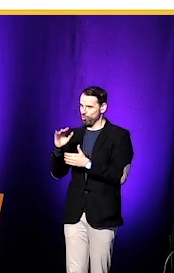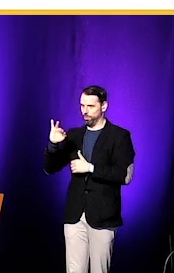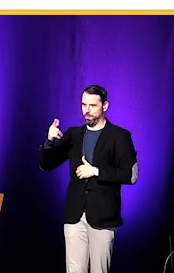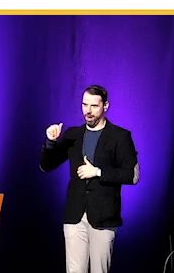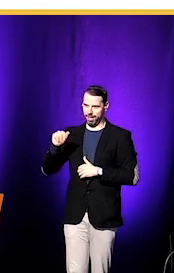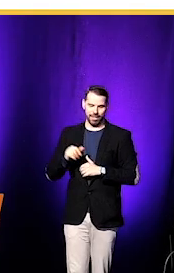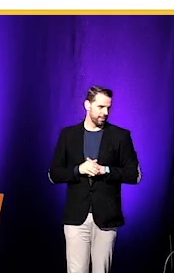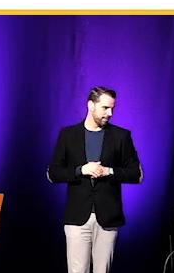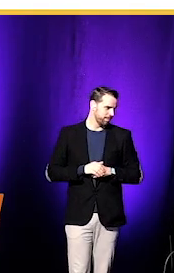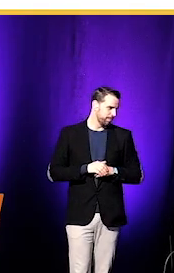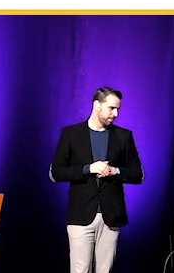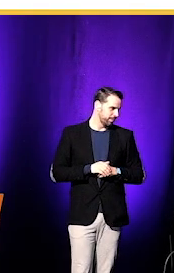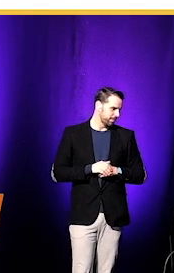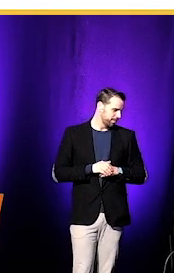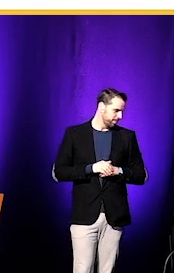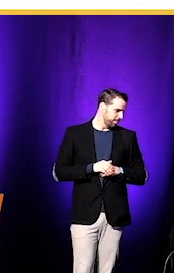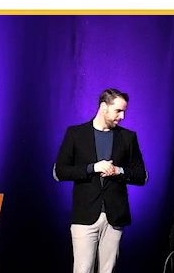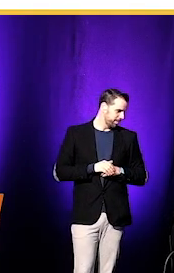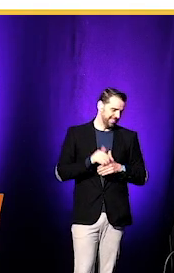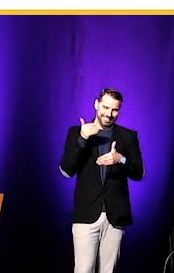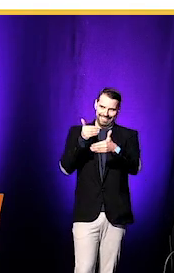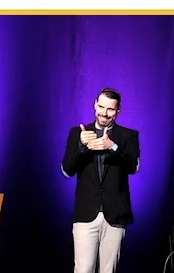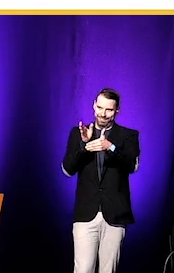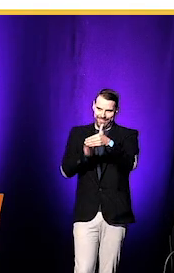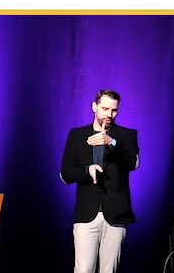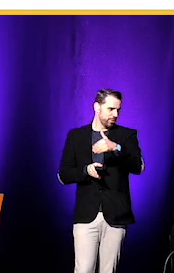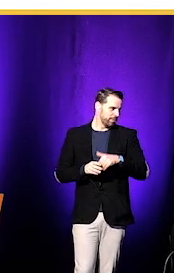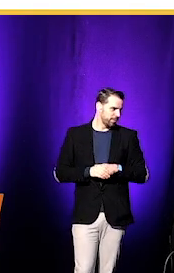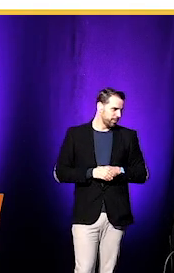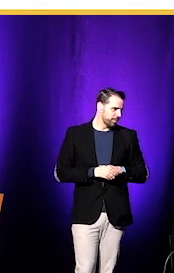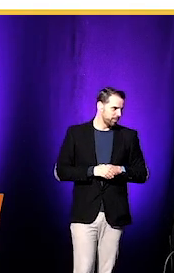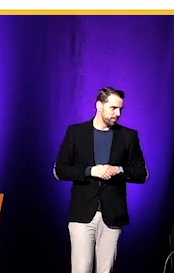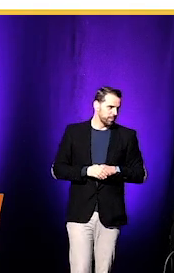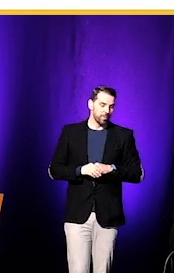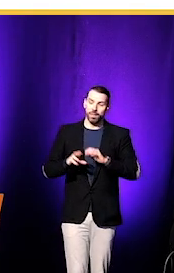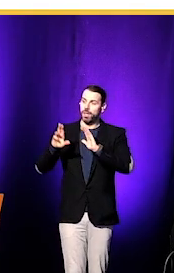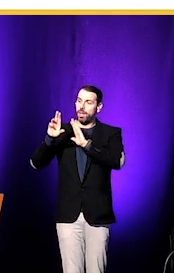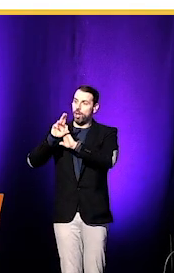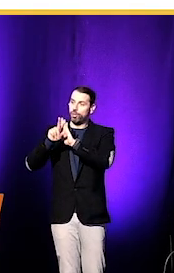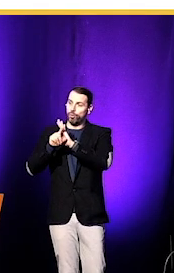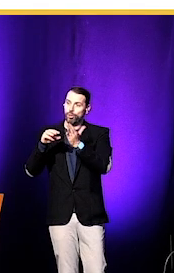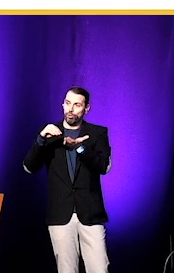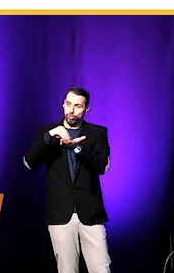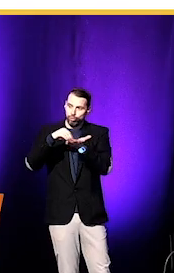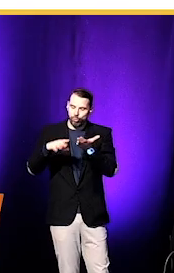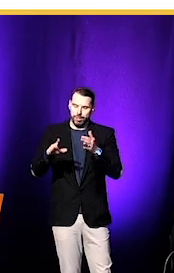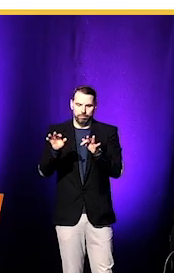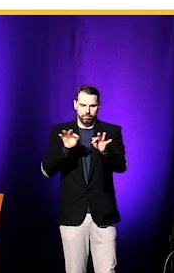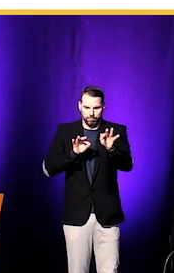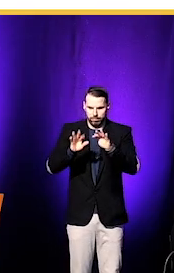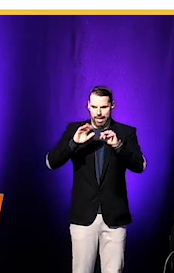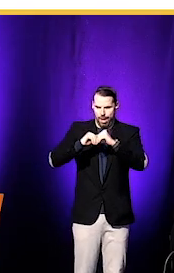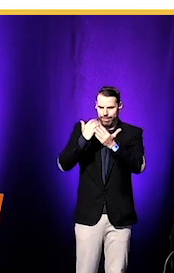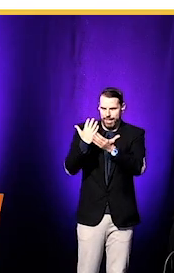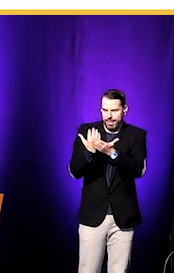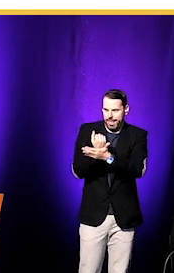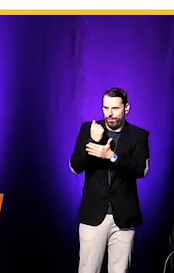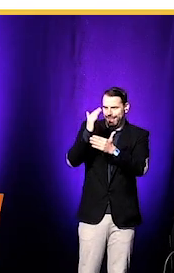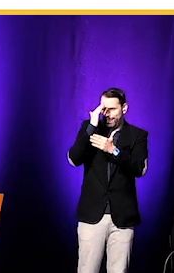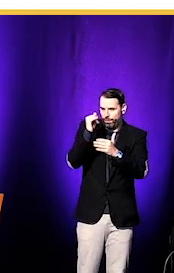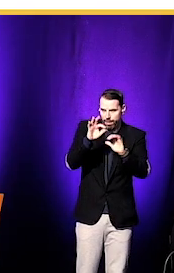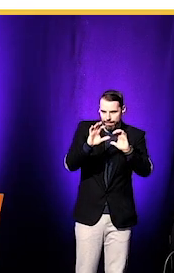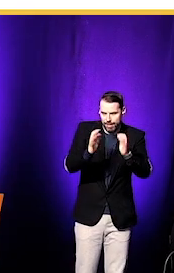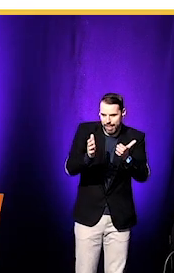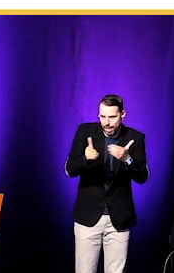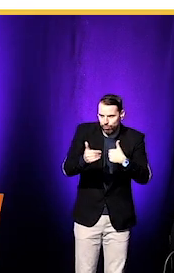I'm getting close to it here. Across the years, the undergraduate students detailed how they leveraged the theories of the